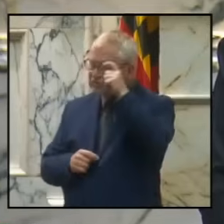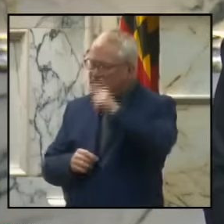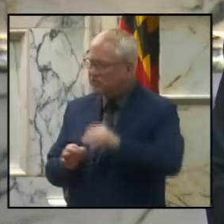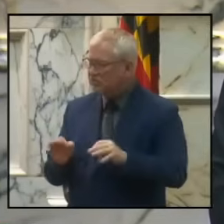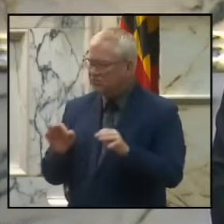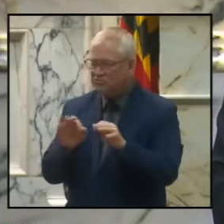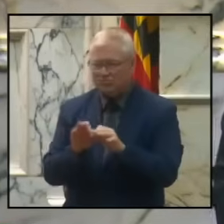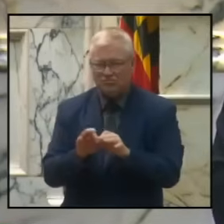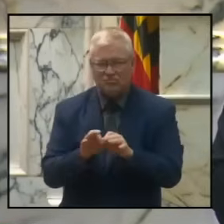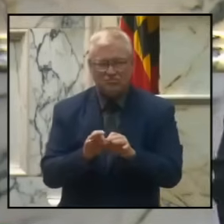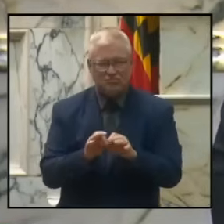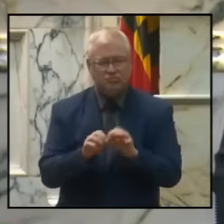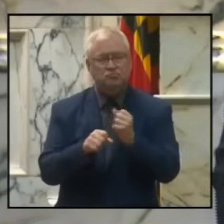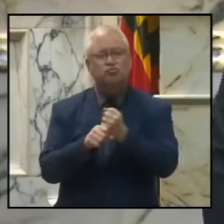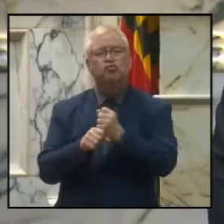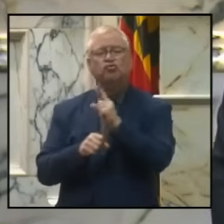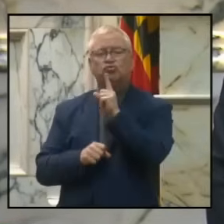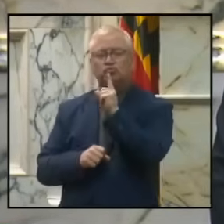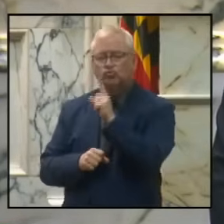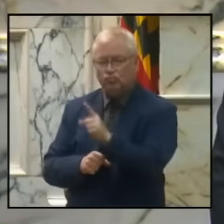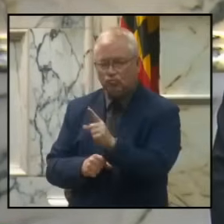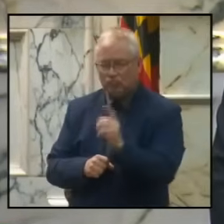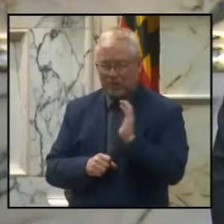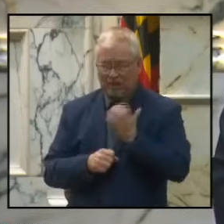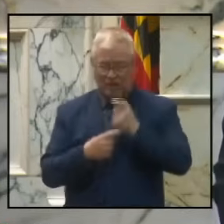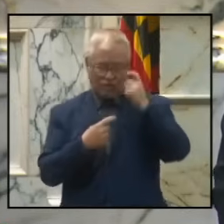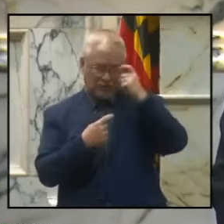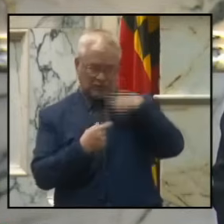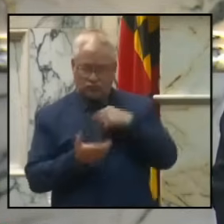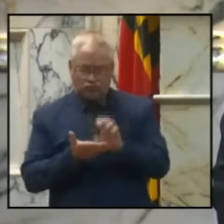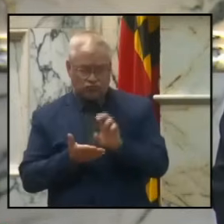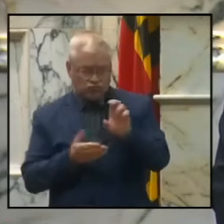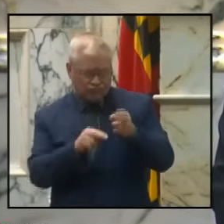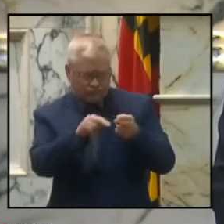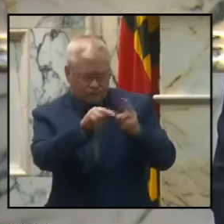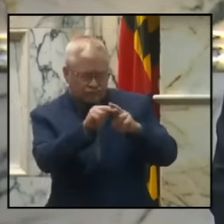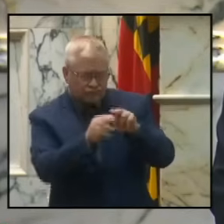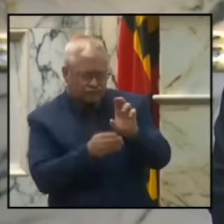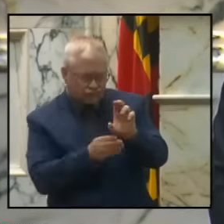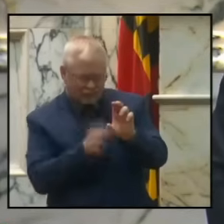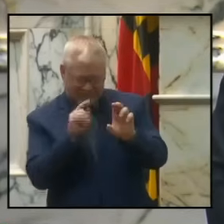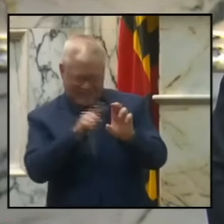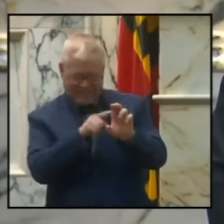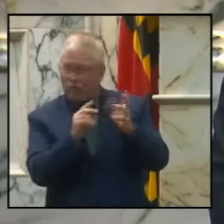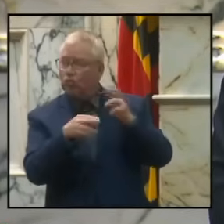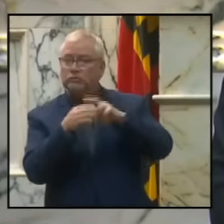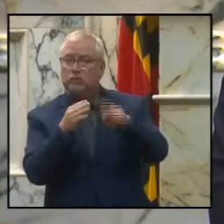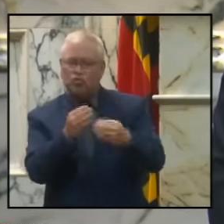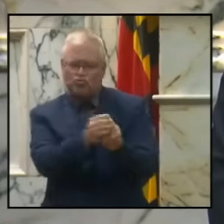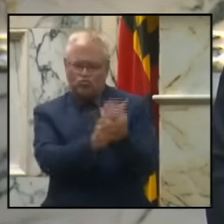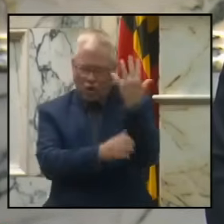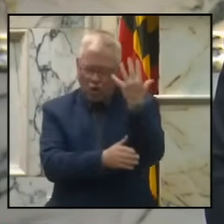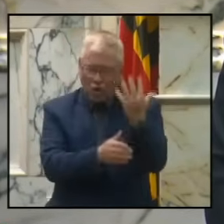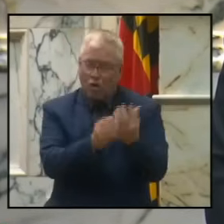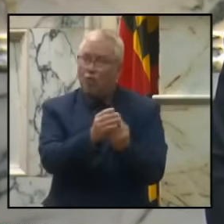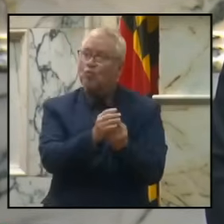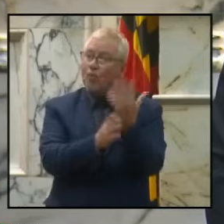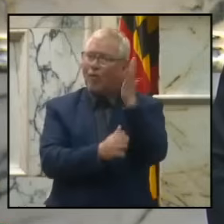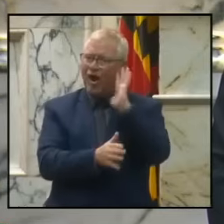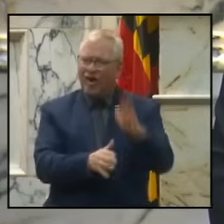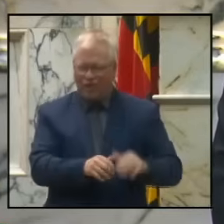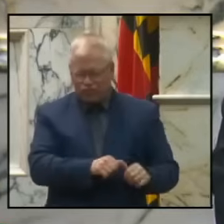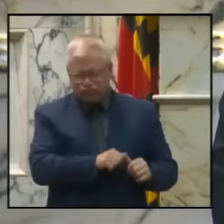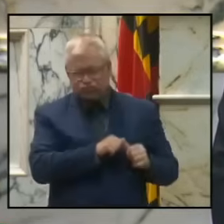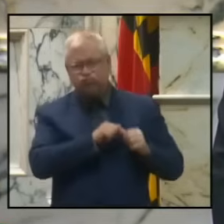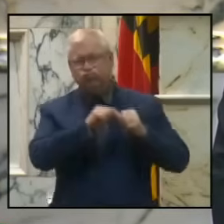where we increase investment, we grow. Growth will continue to be our North